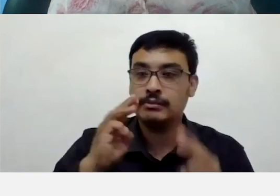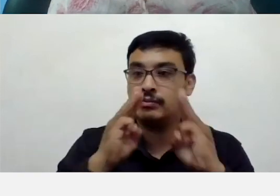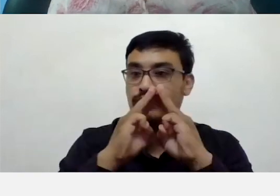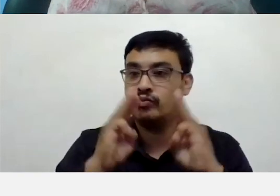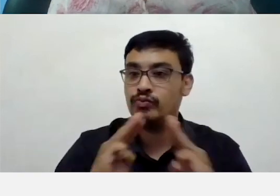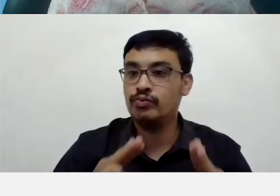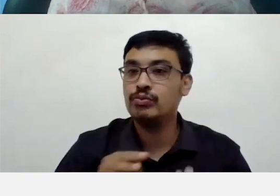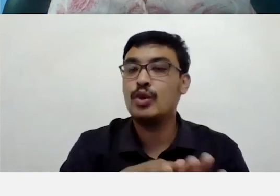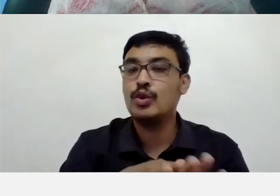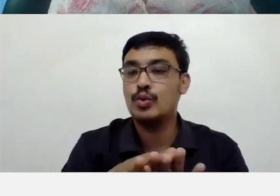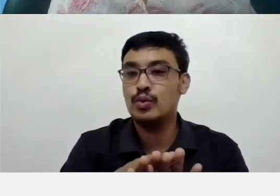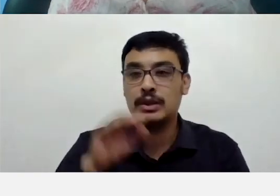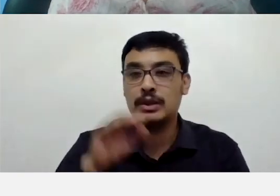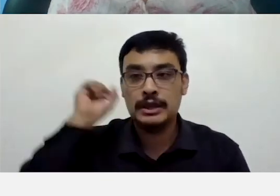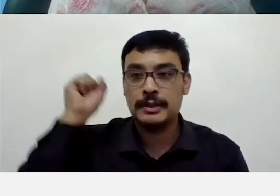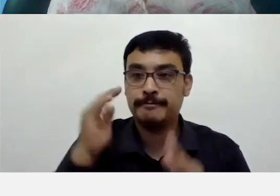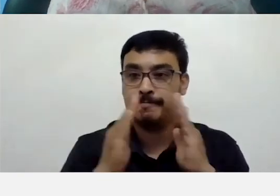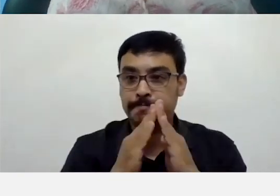Newari Monastery,